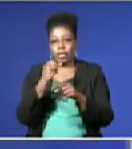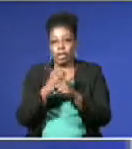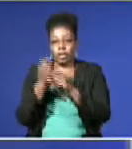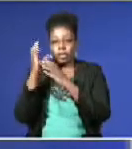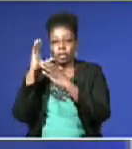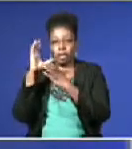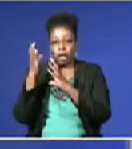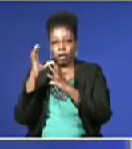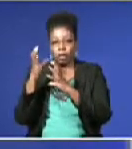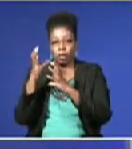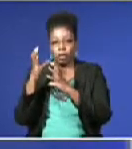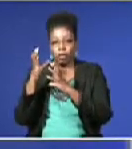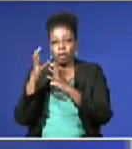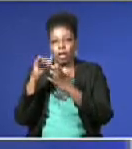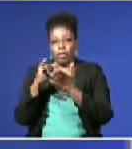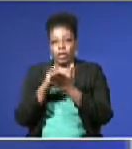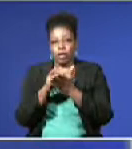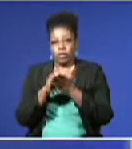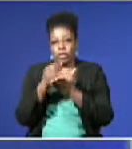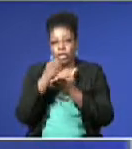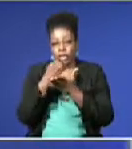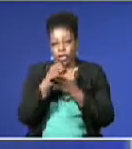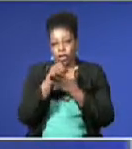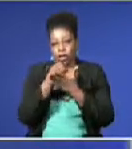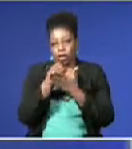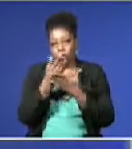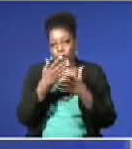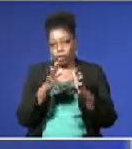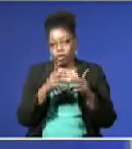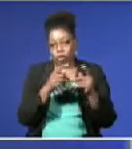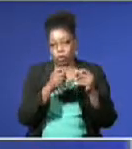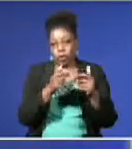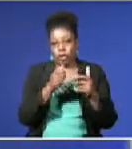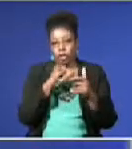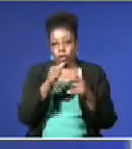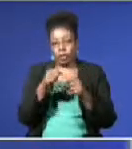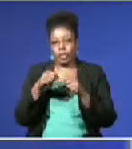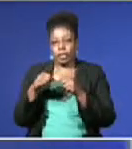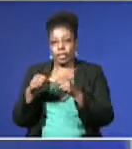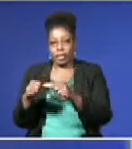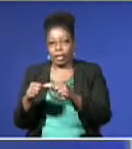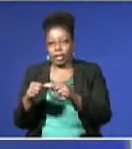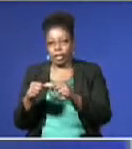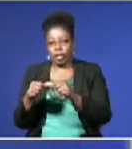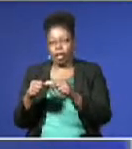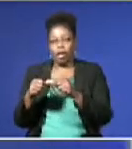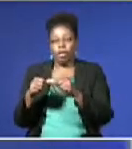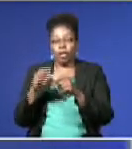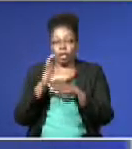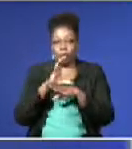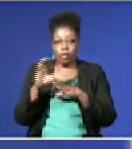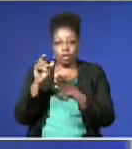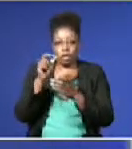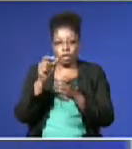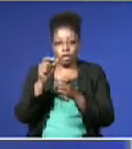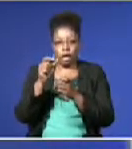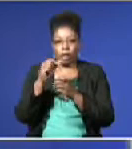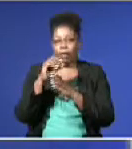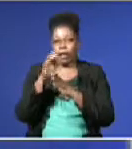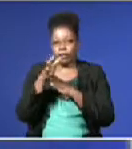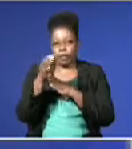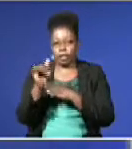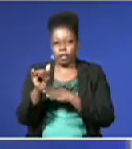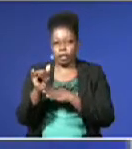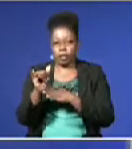stock that is being depleted quickly will no longer be able to sustain commercial fishing. Pintard says, having reviewed several